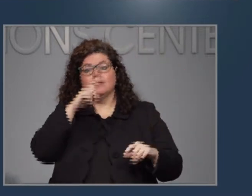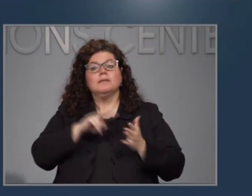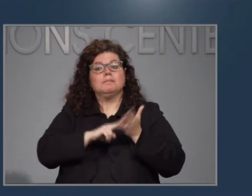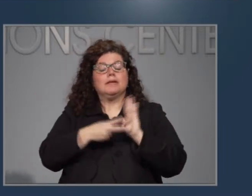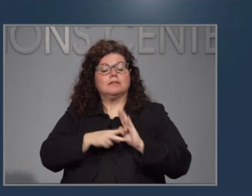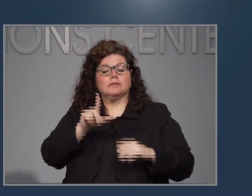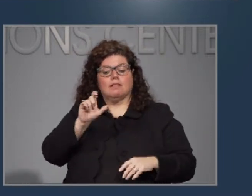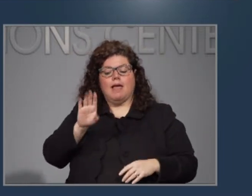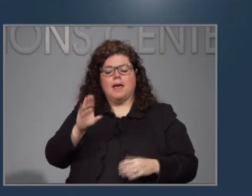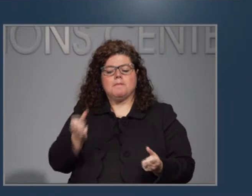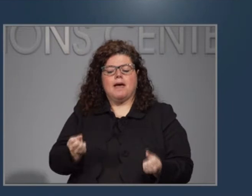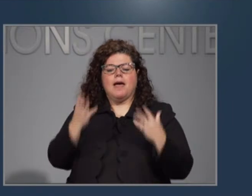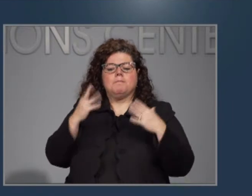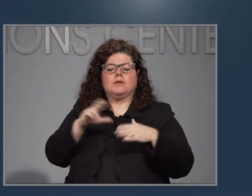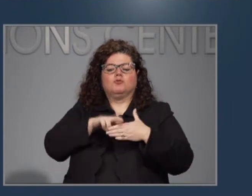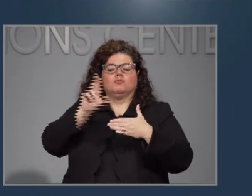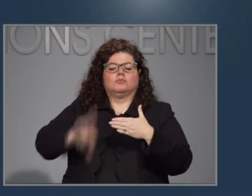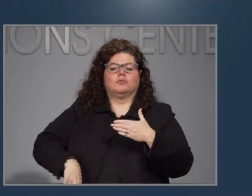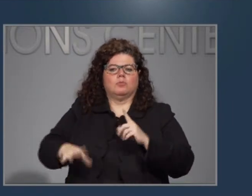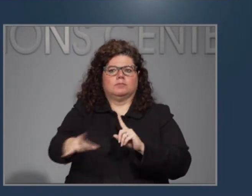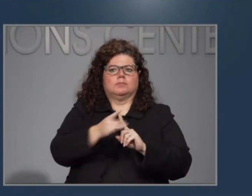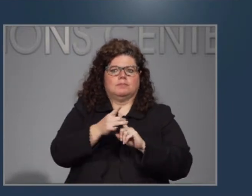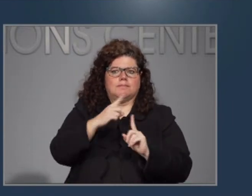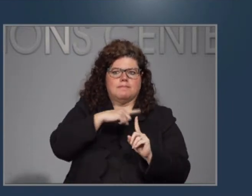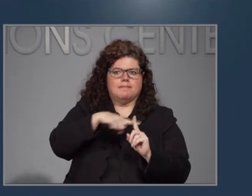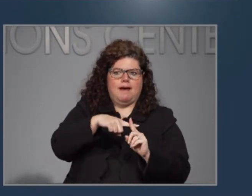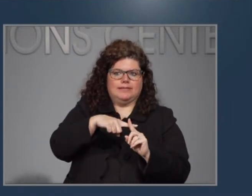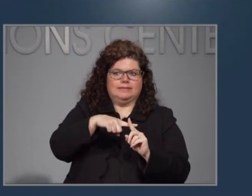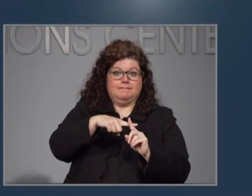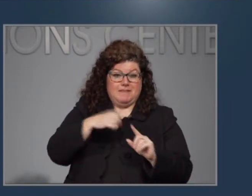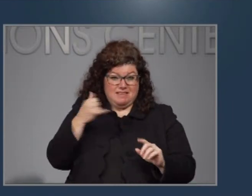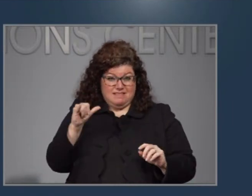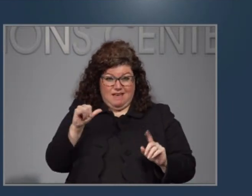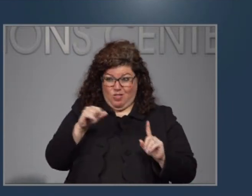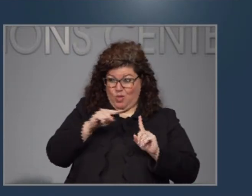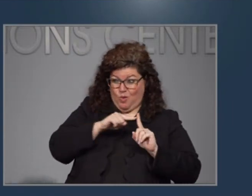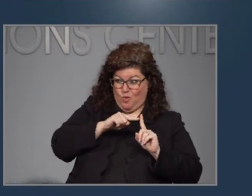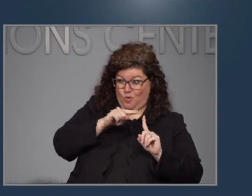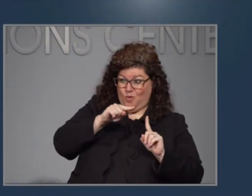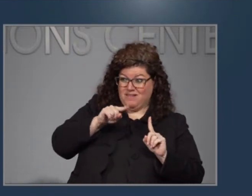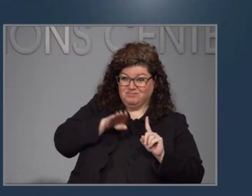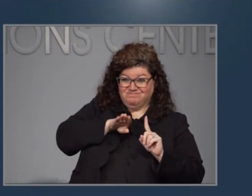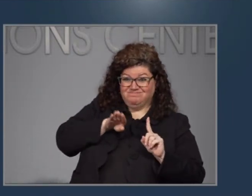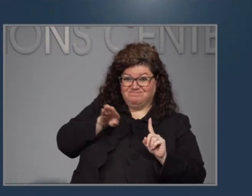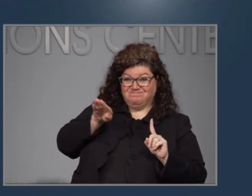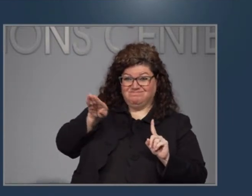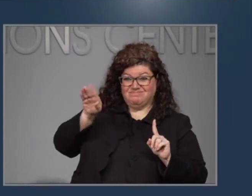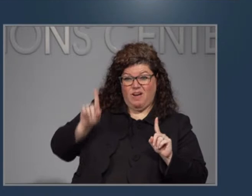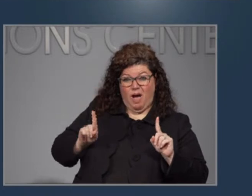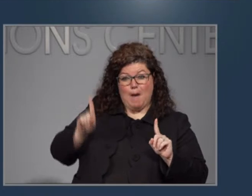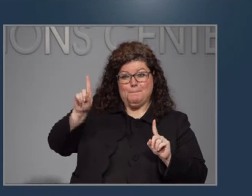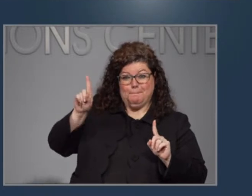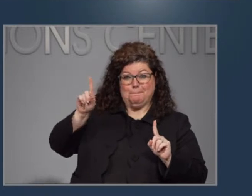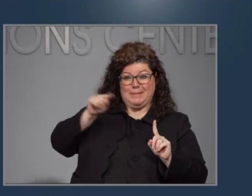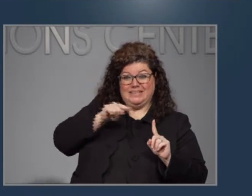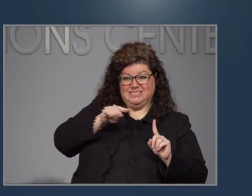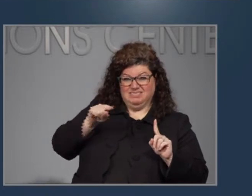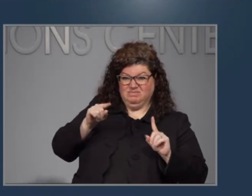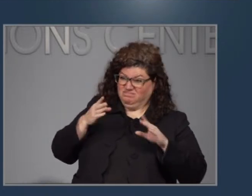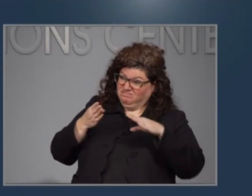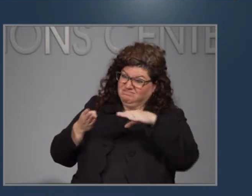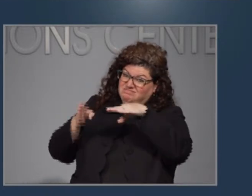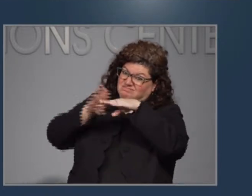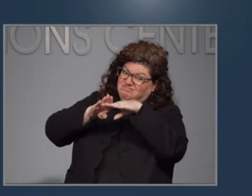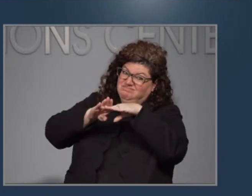laboratory confirmed tests. Again, I draw your attention to the yellow line. You can see there's a fairly sizable increase